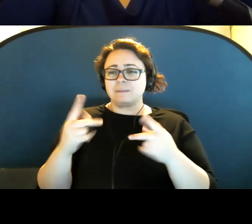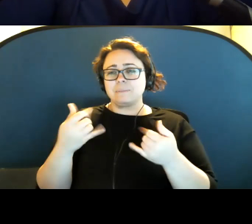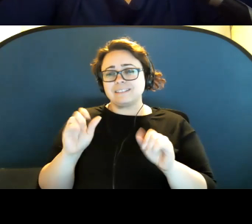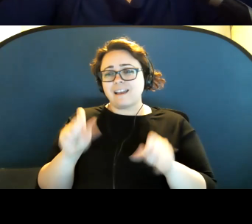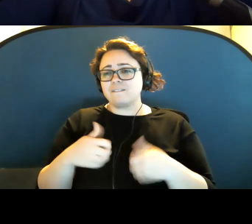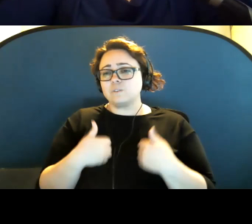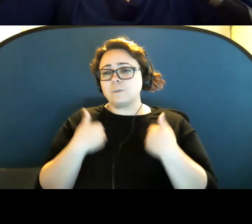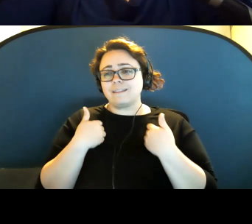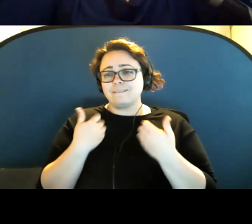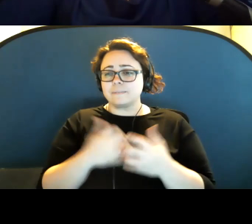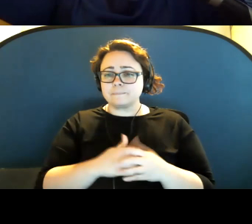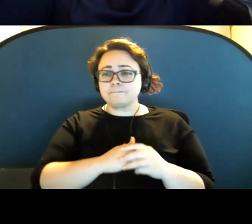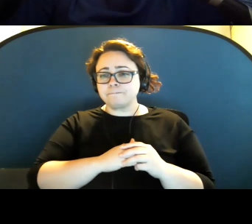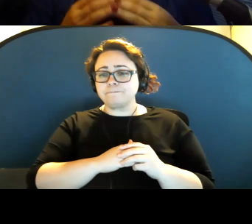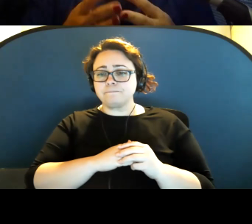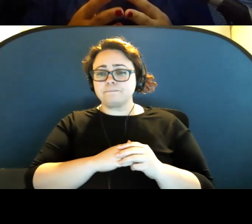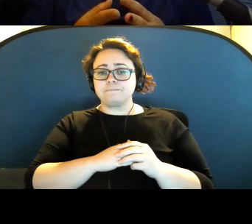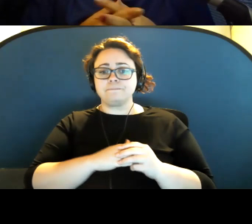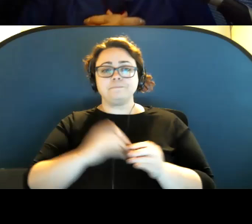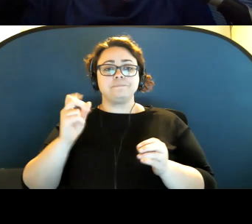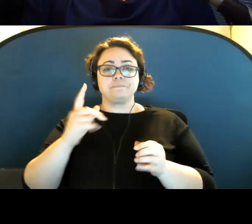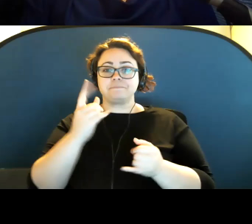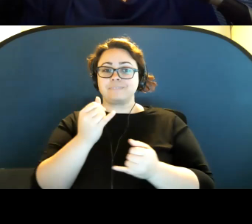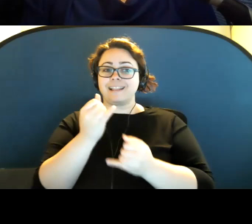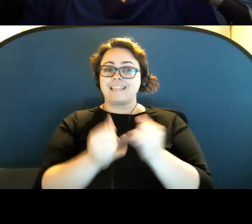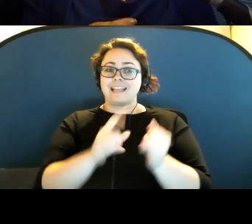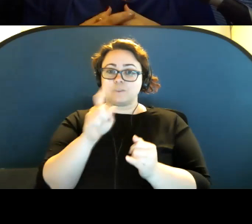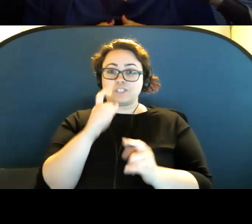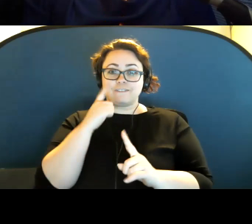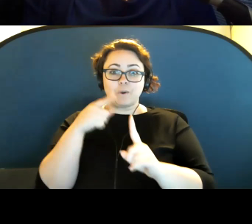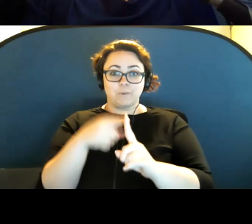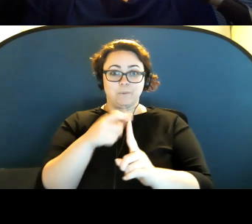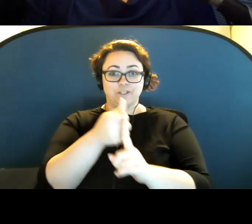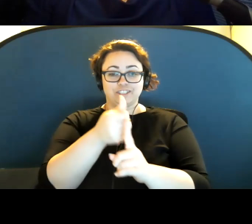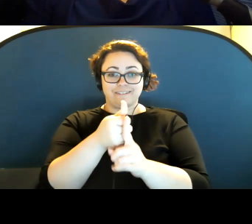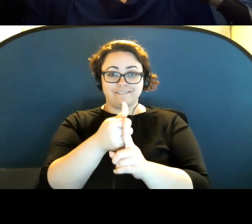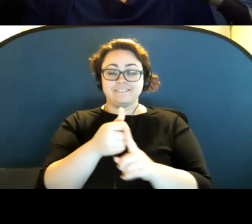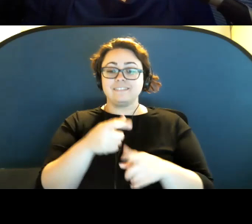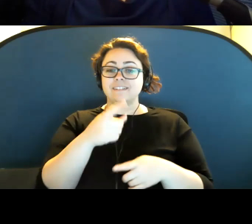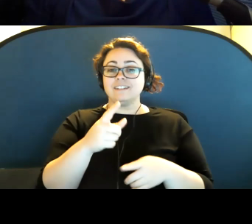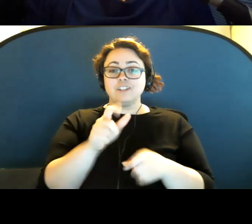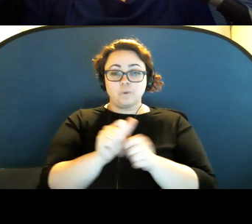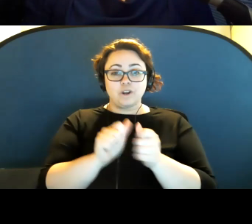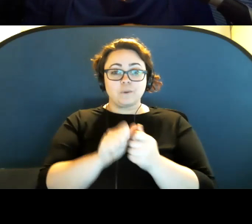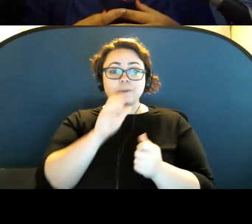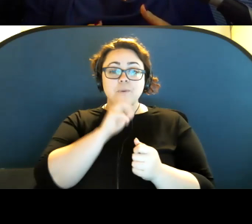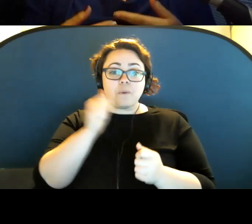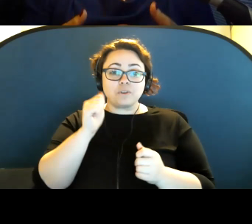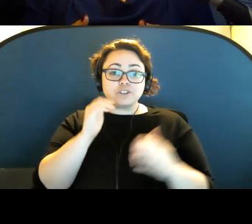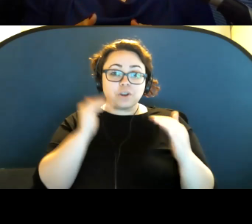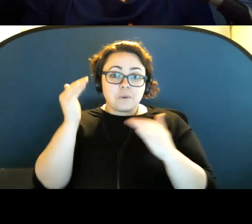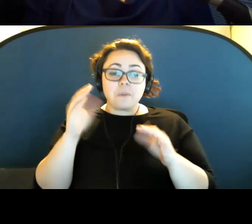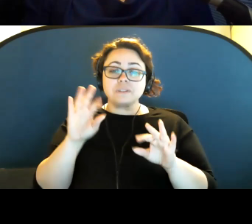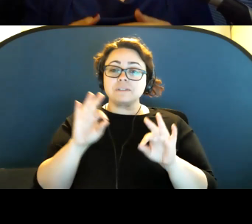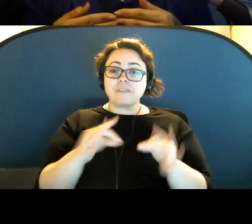agree. So one last question, it's actually to you personally. So as a professional who works with older adults and families, what one